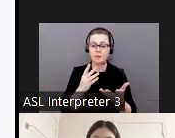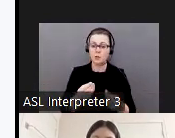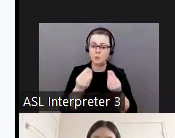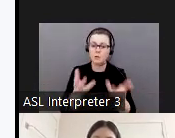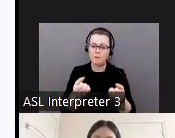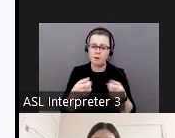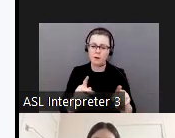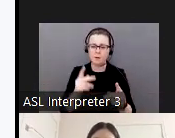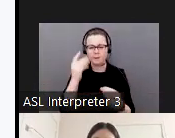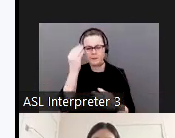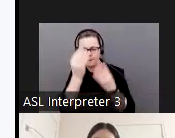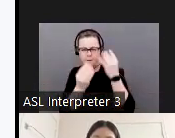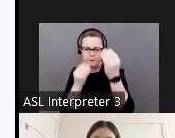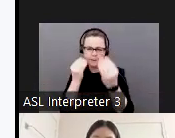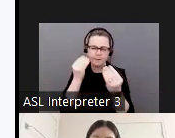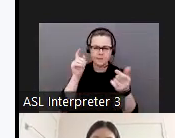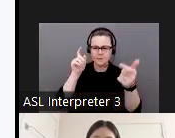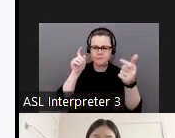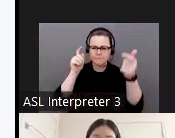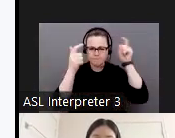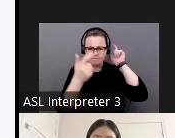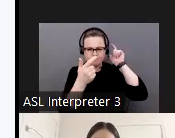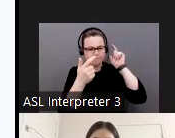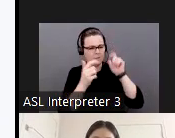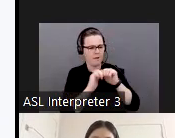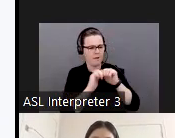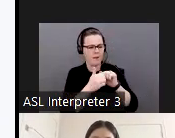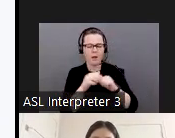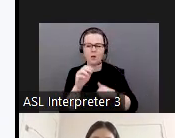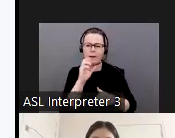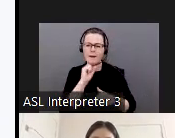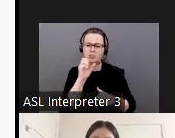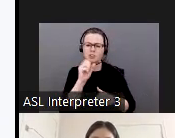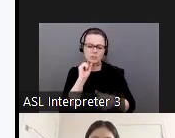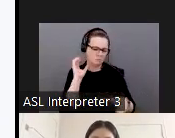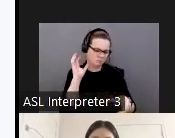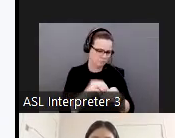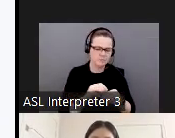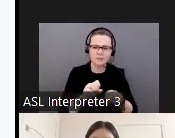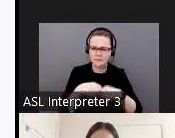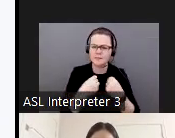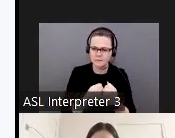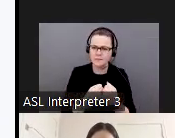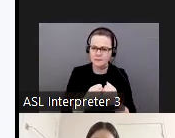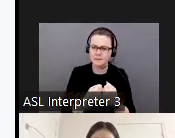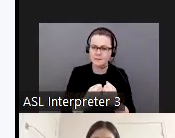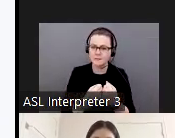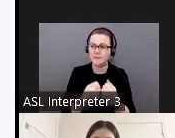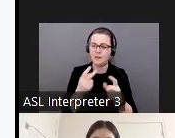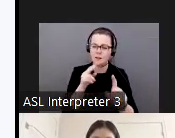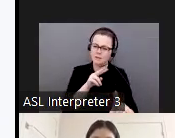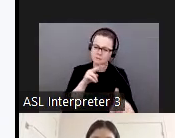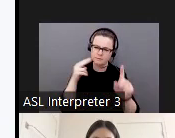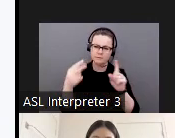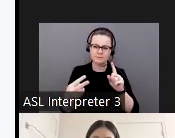rethink, reshape the way we view and incorporate aging in our communities, in our society. I think we all now understand the